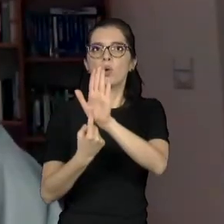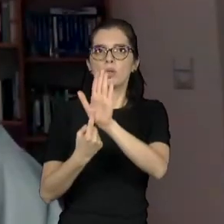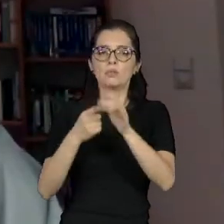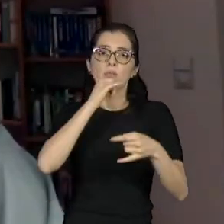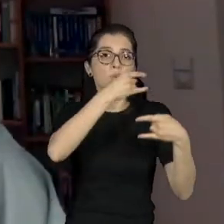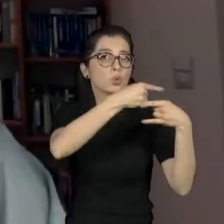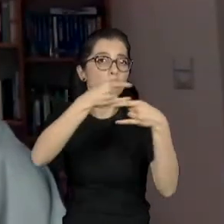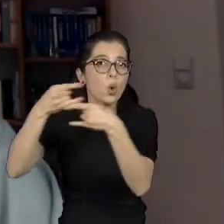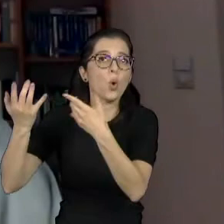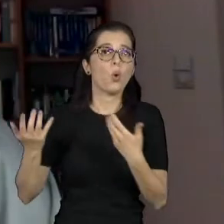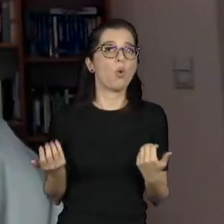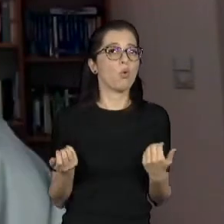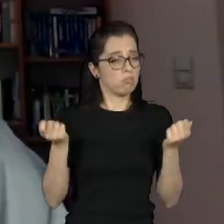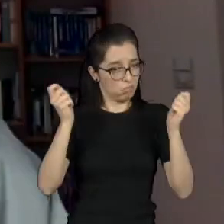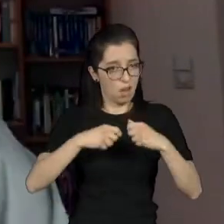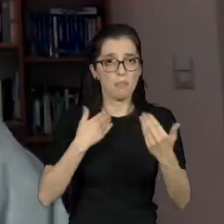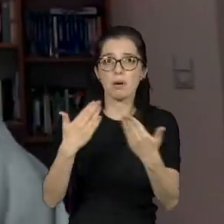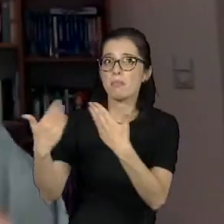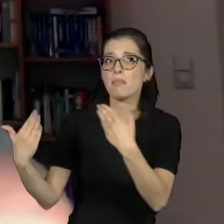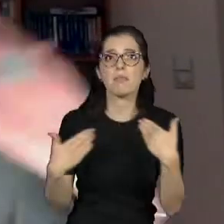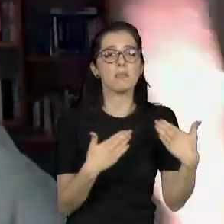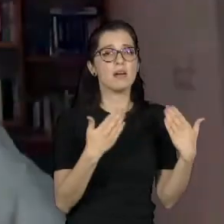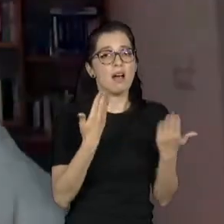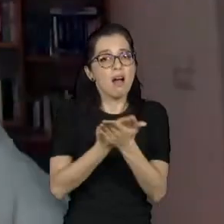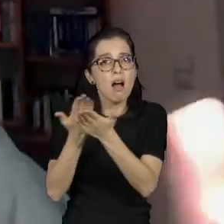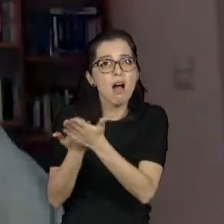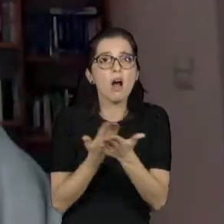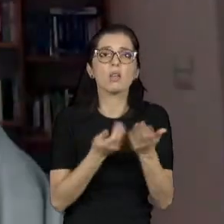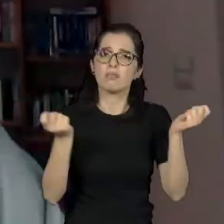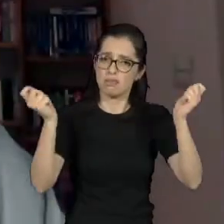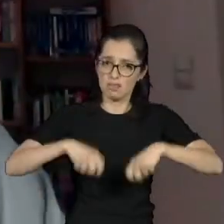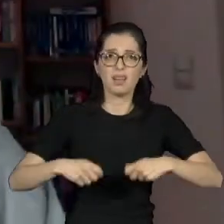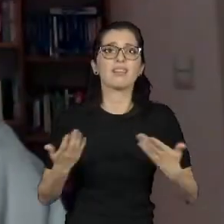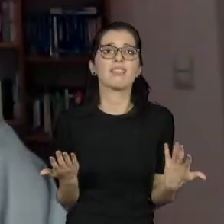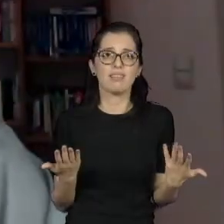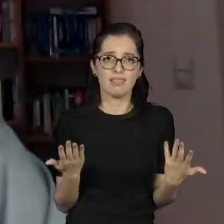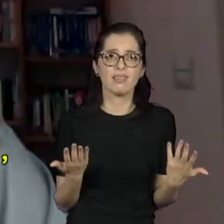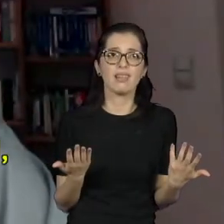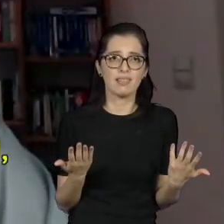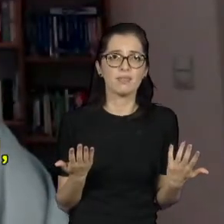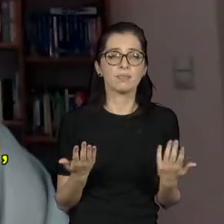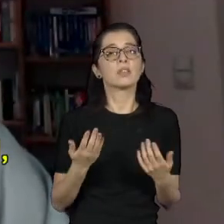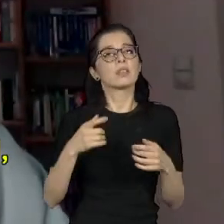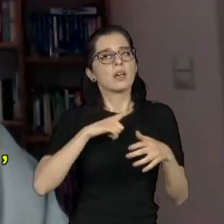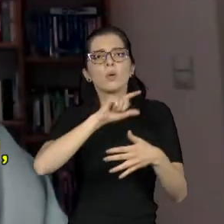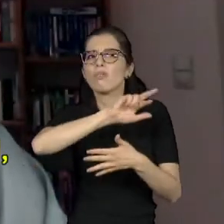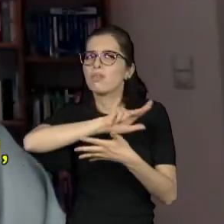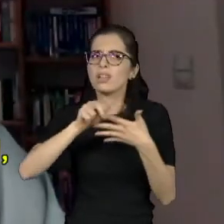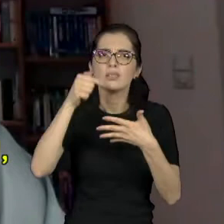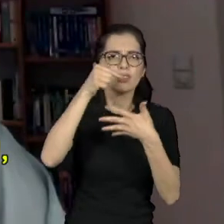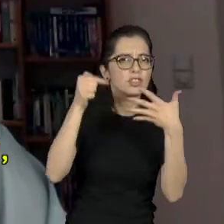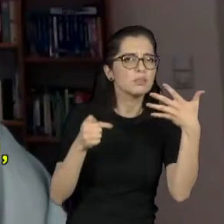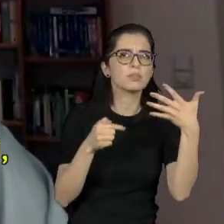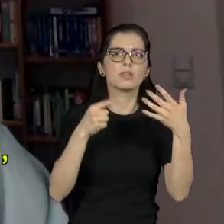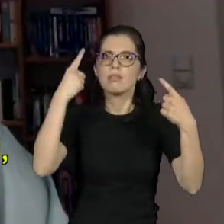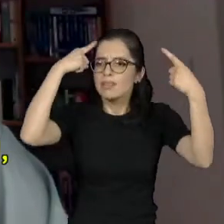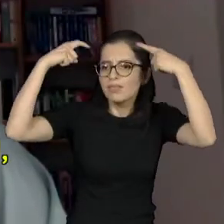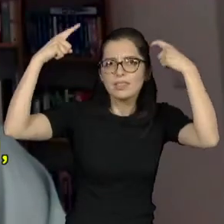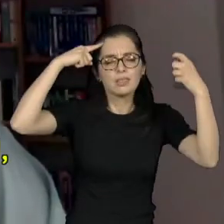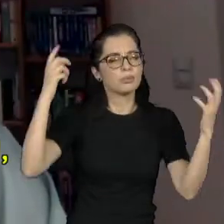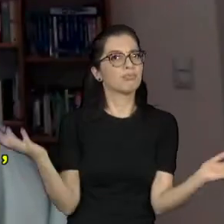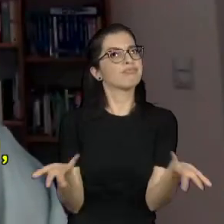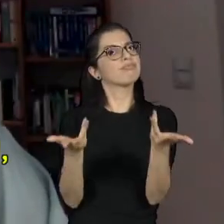whether it be Zoom teach-ins. There's been all kinds of, it's